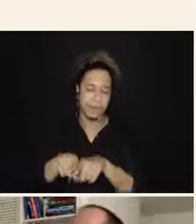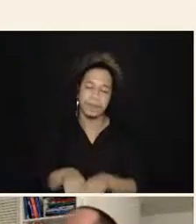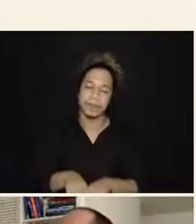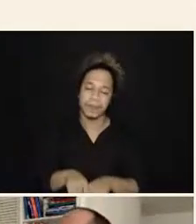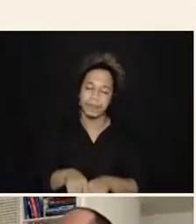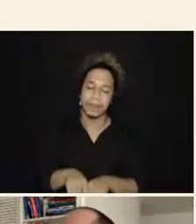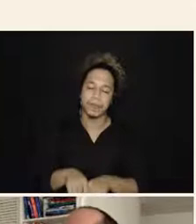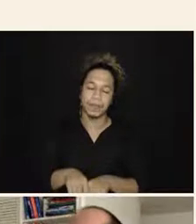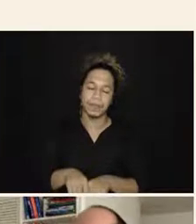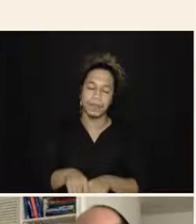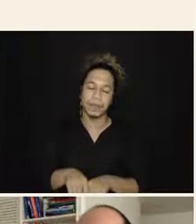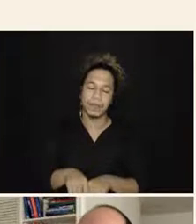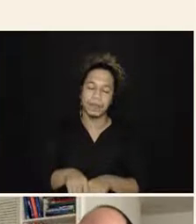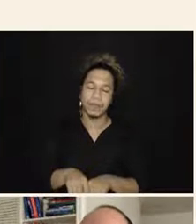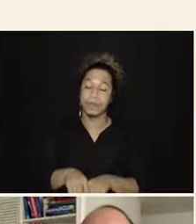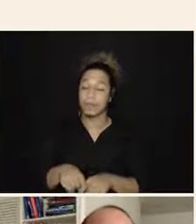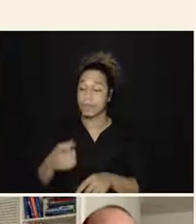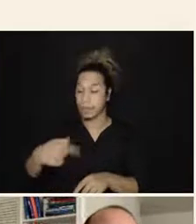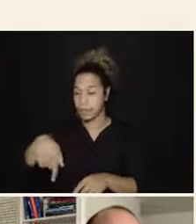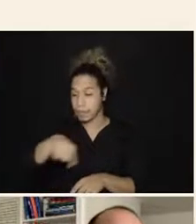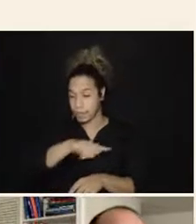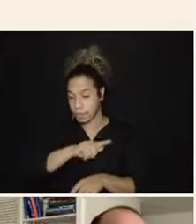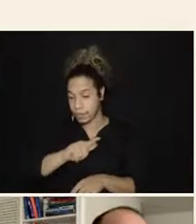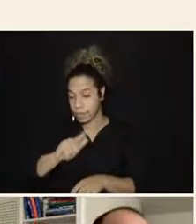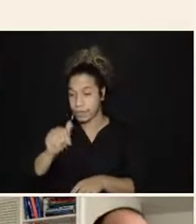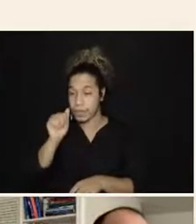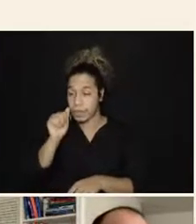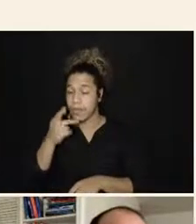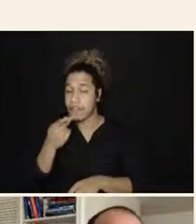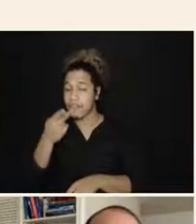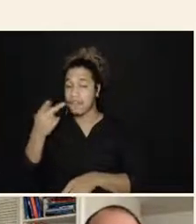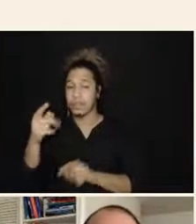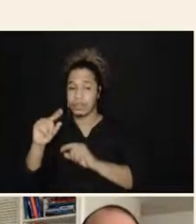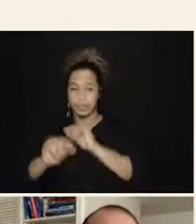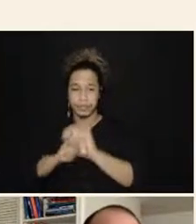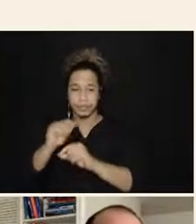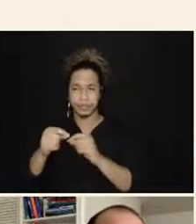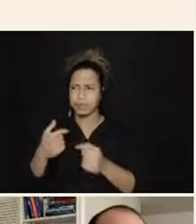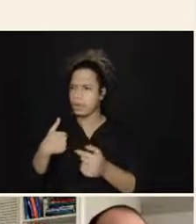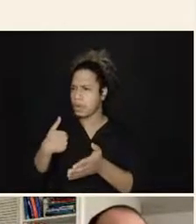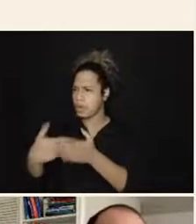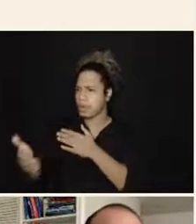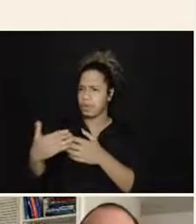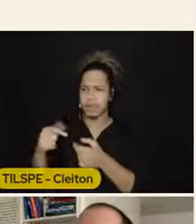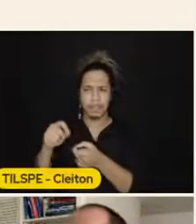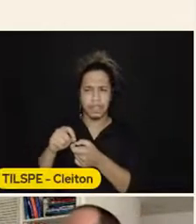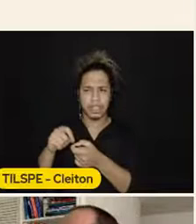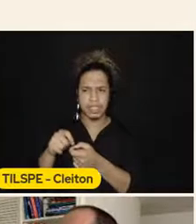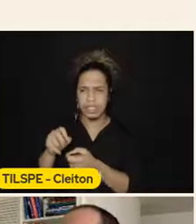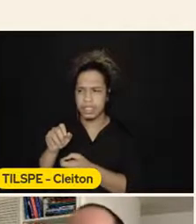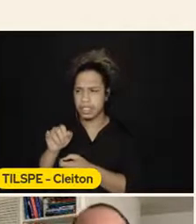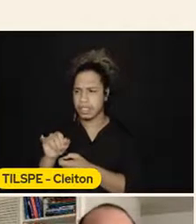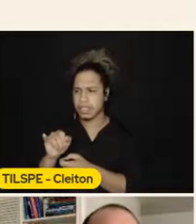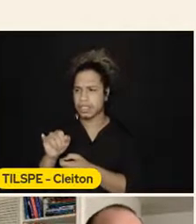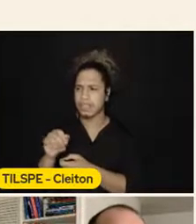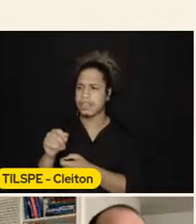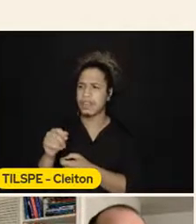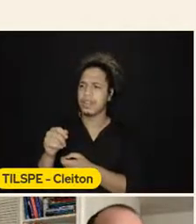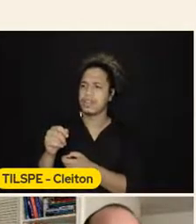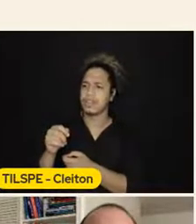On the one hand, we had those saying that regardless what we do, if we frame it as translanguage